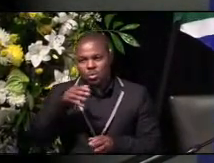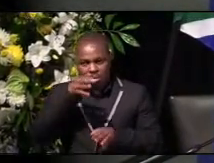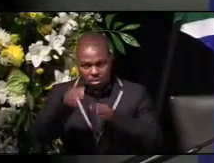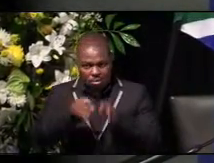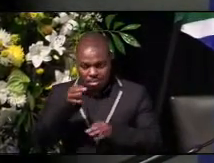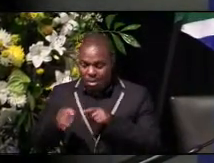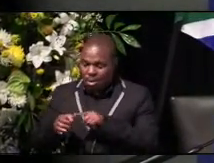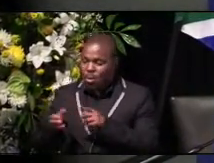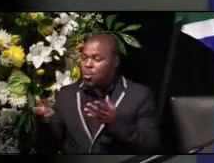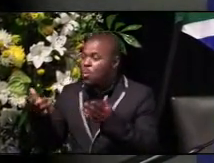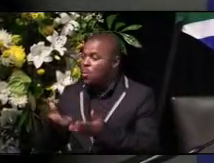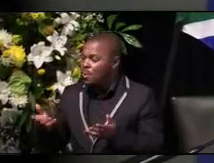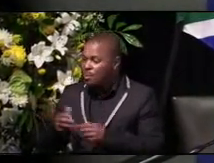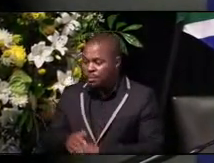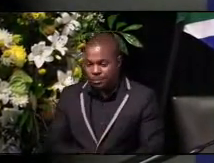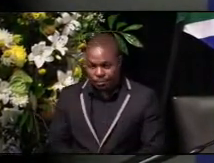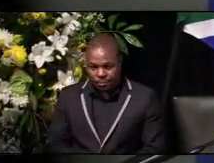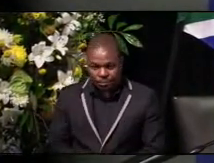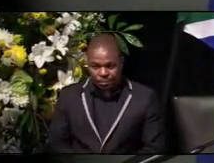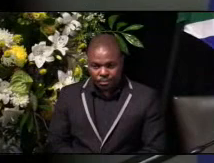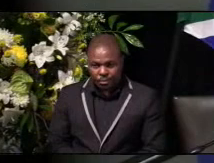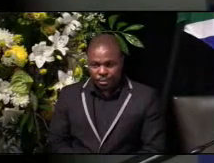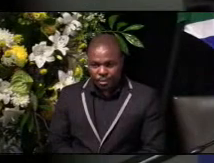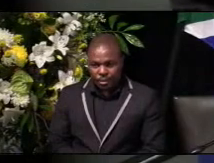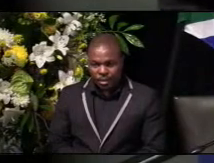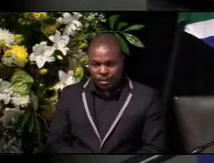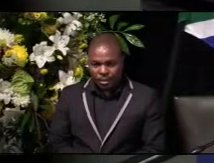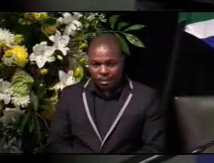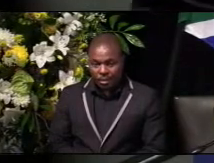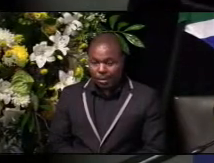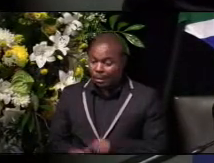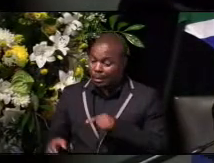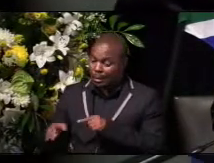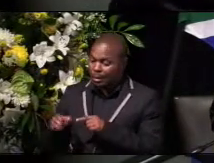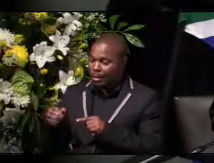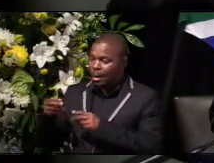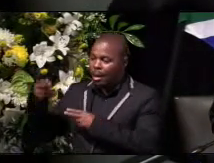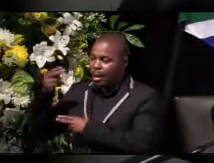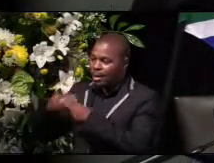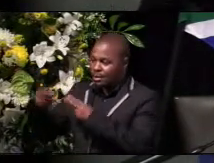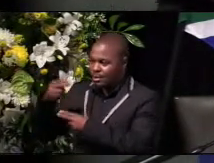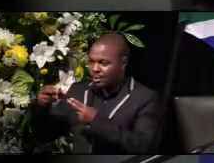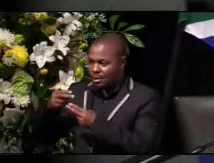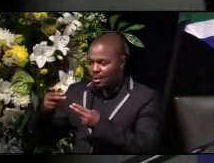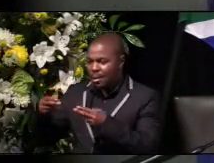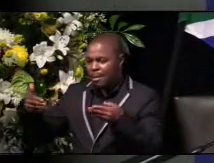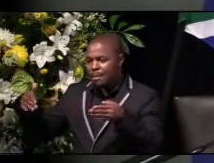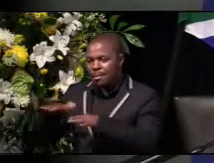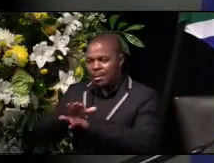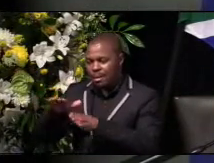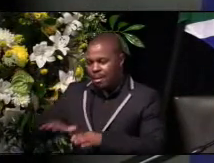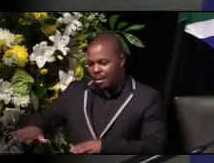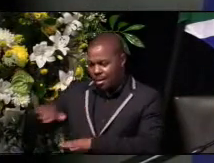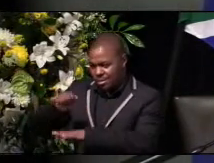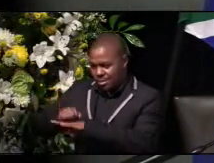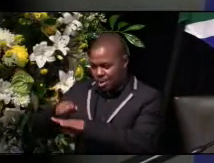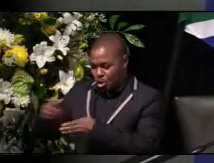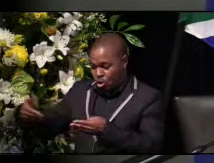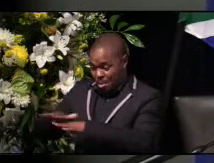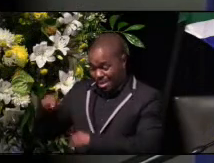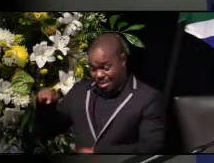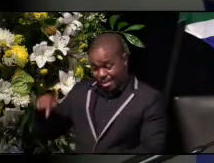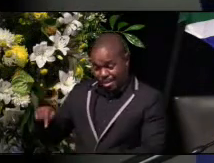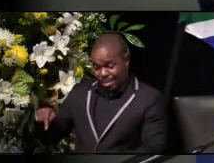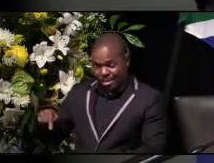whether this is the existing Moses Heritage re-burial groups great gravesite